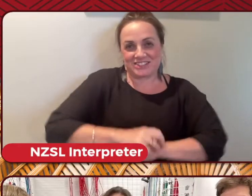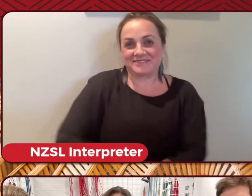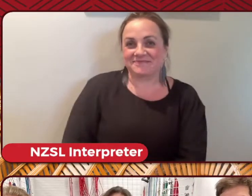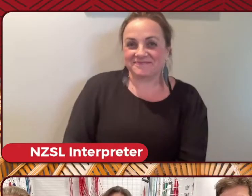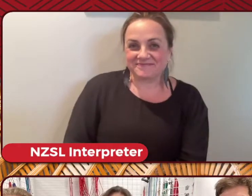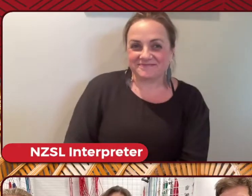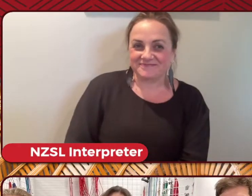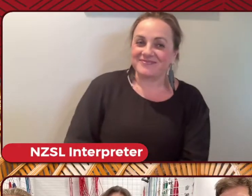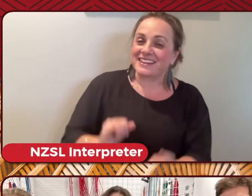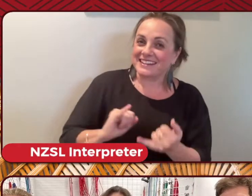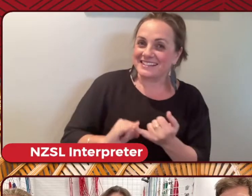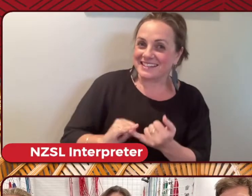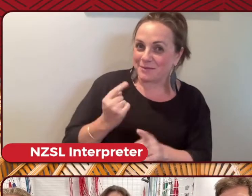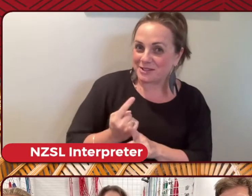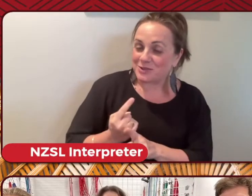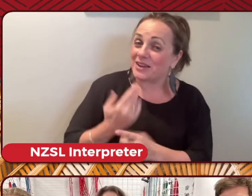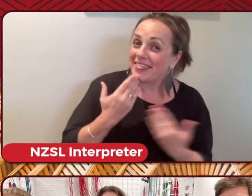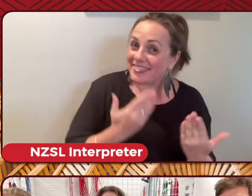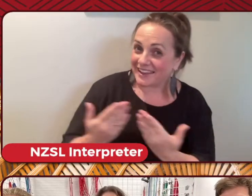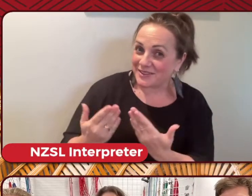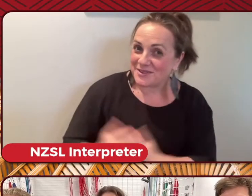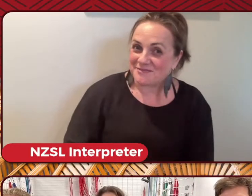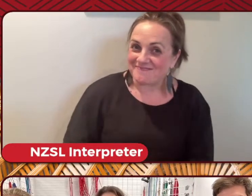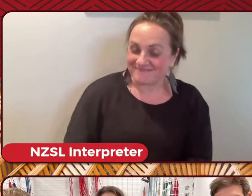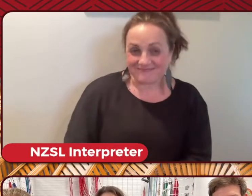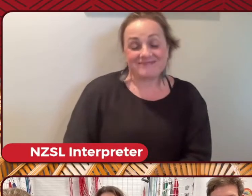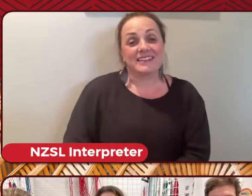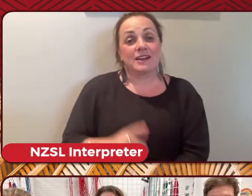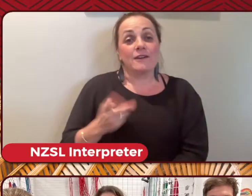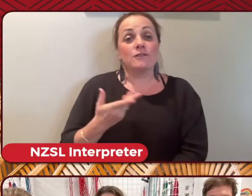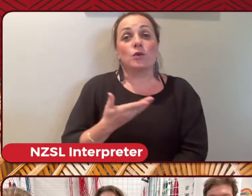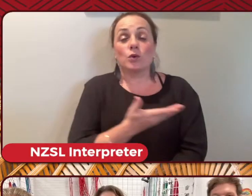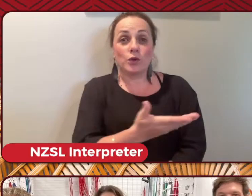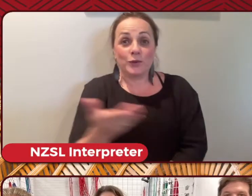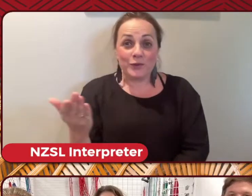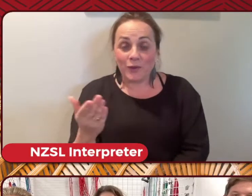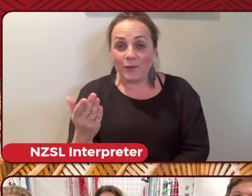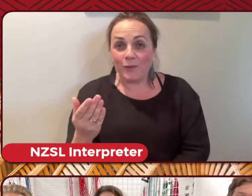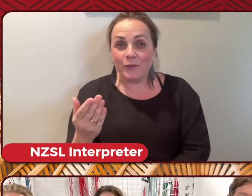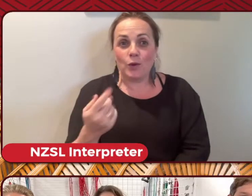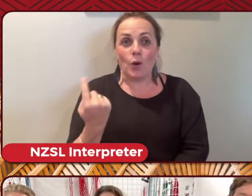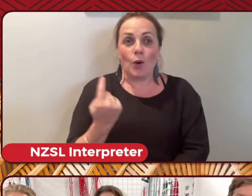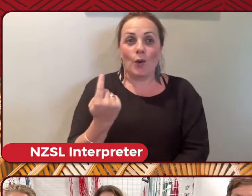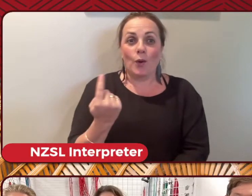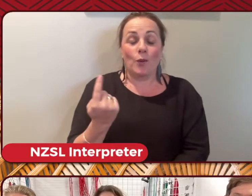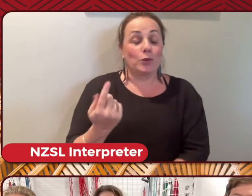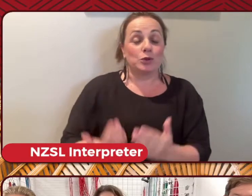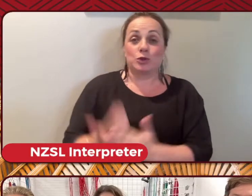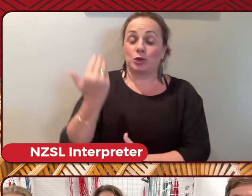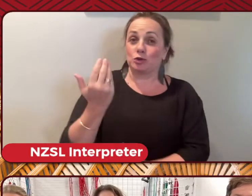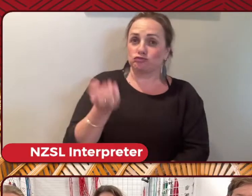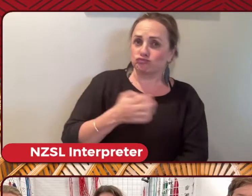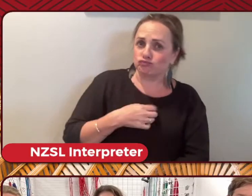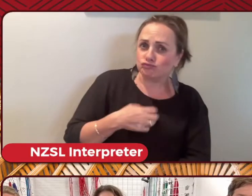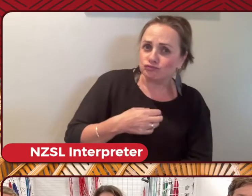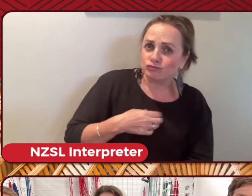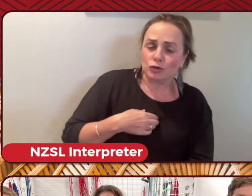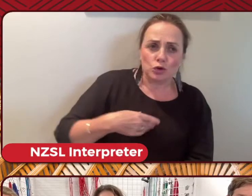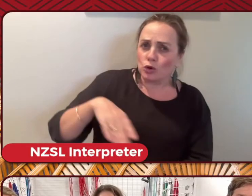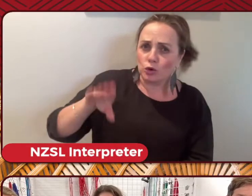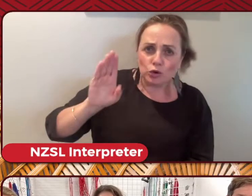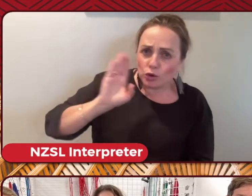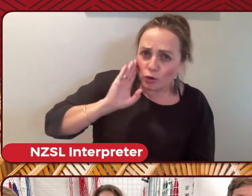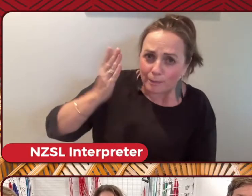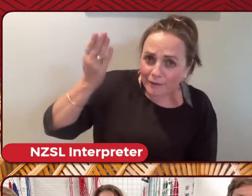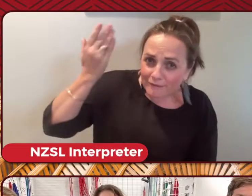Simon speaking. Thank you very much, team. So for those people who are completely new to the Centre of Movement, let's